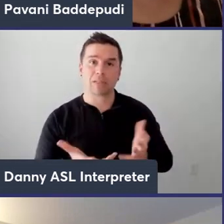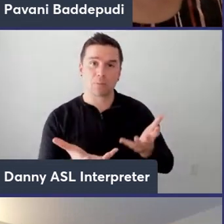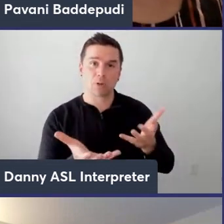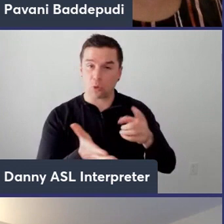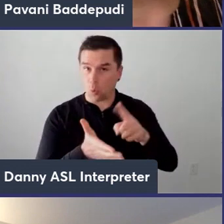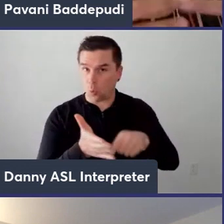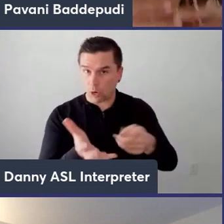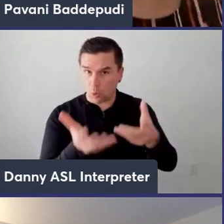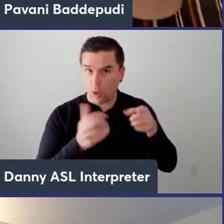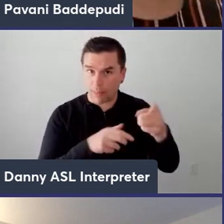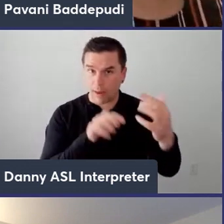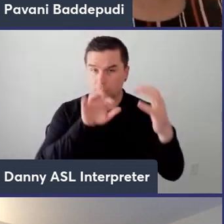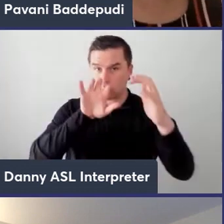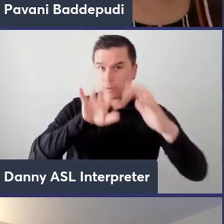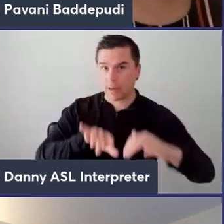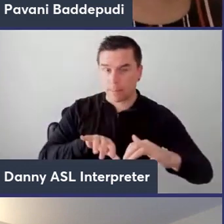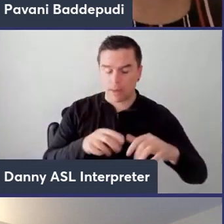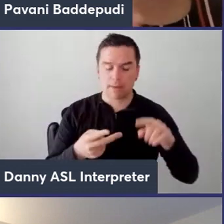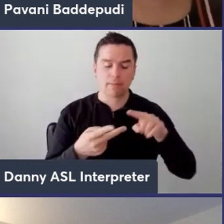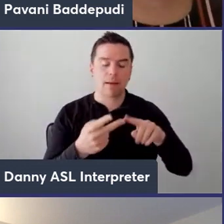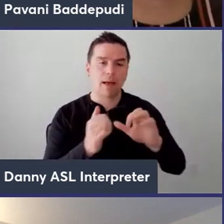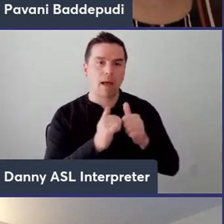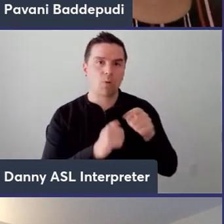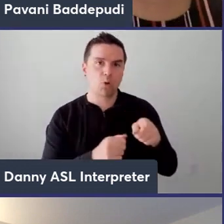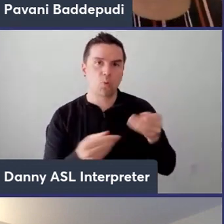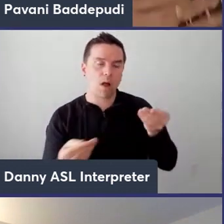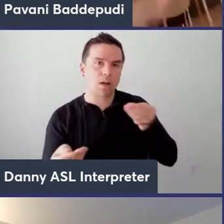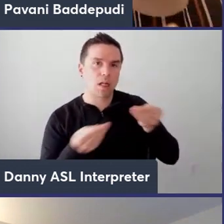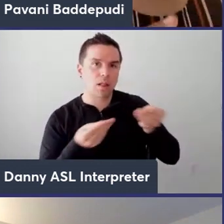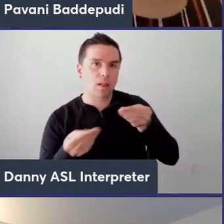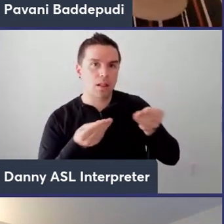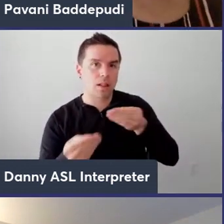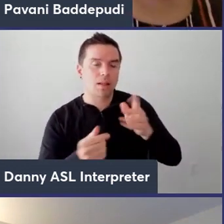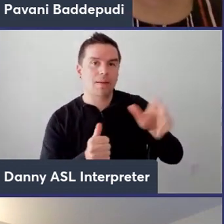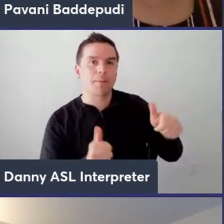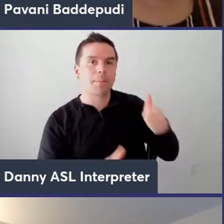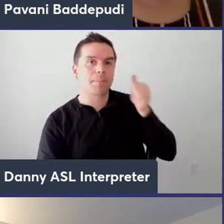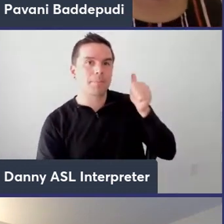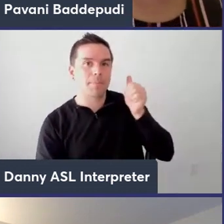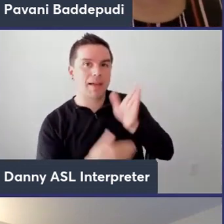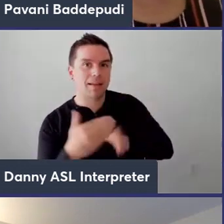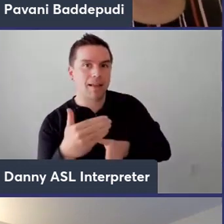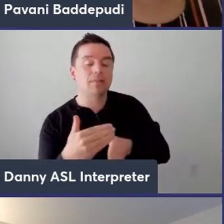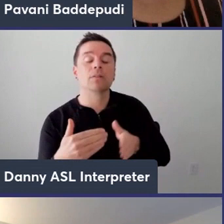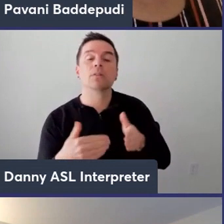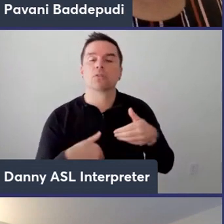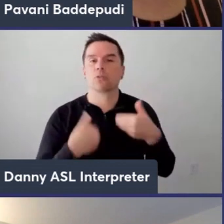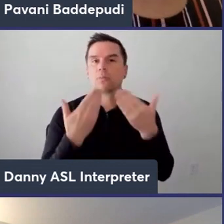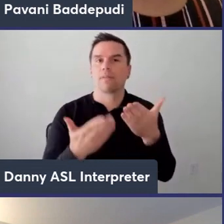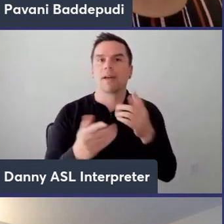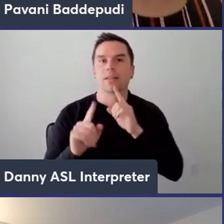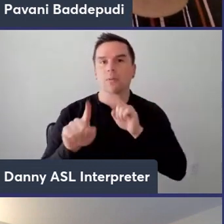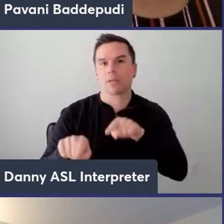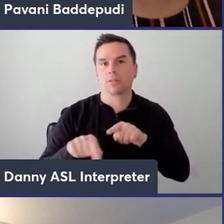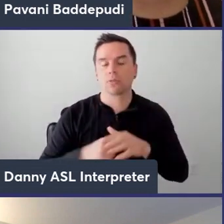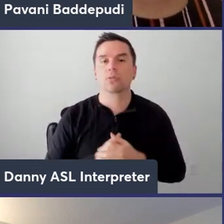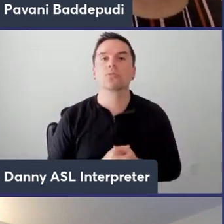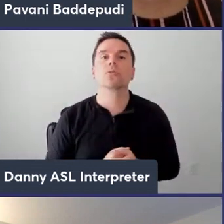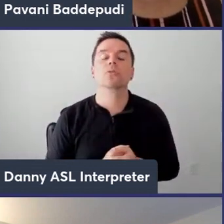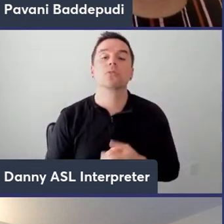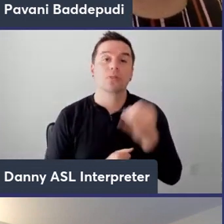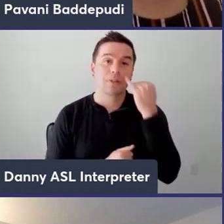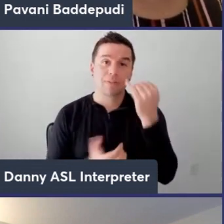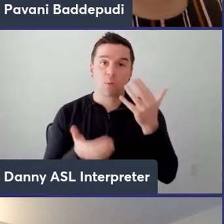right. And how you are instrumenting that behind the scenes to be able to provide those answers, right? So if you want to build a